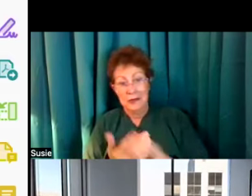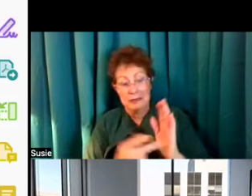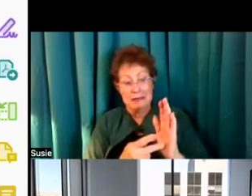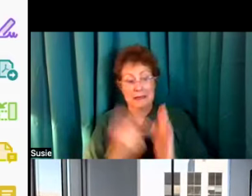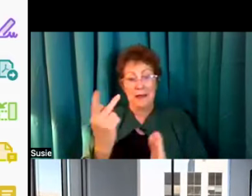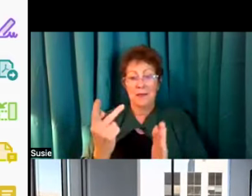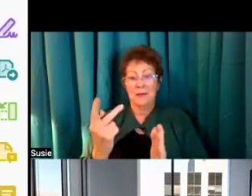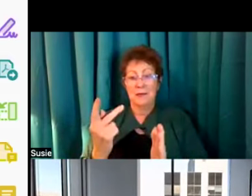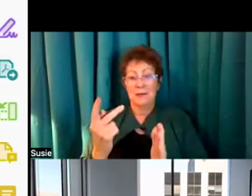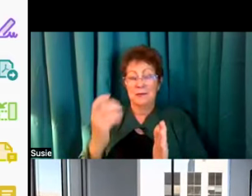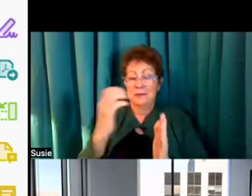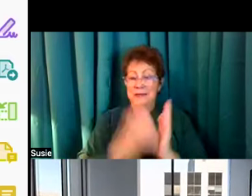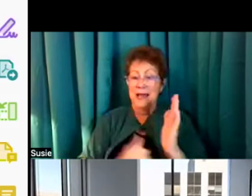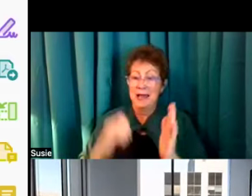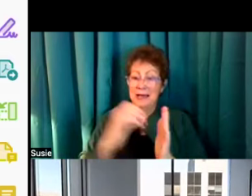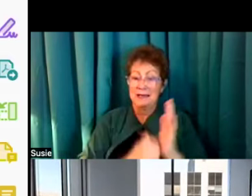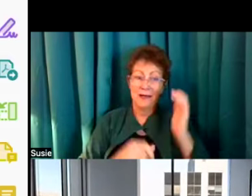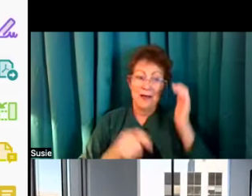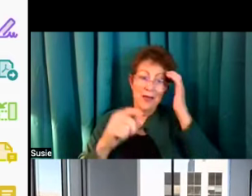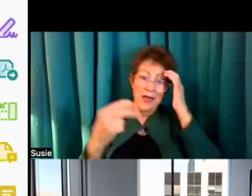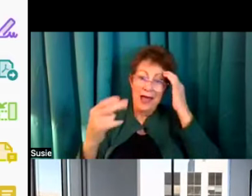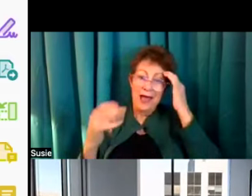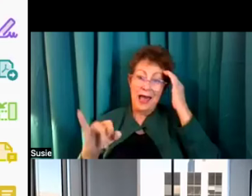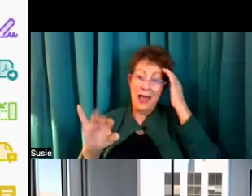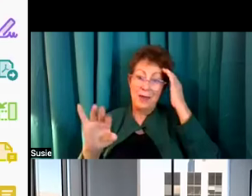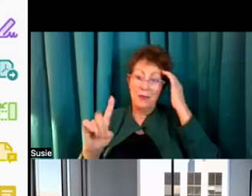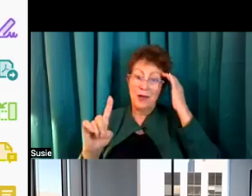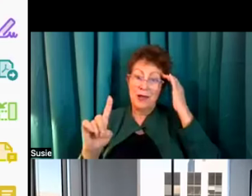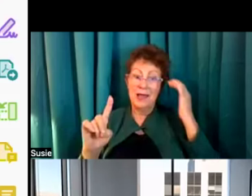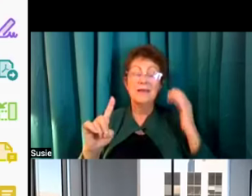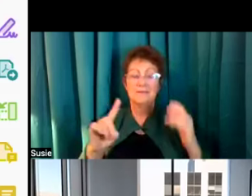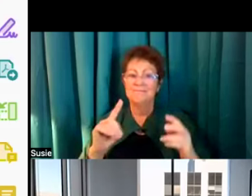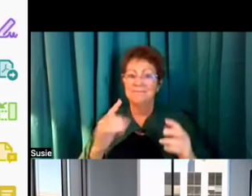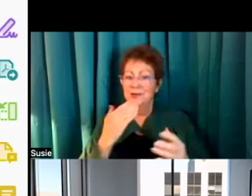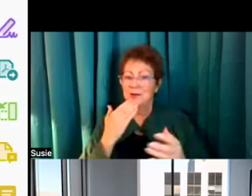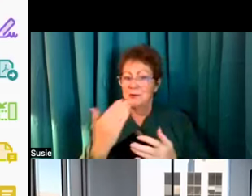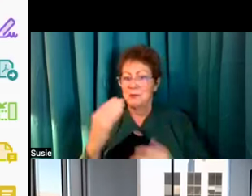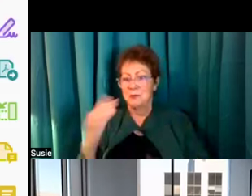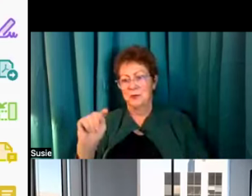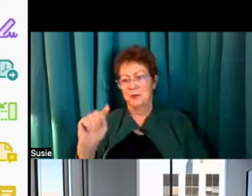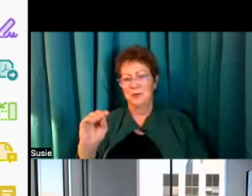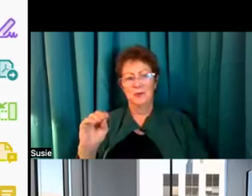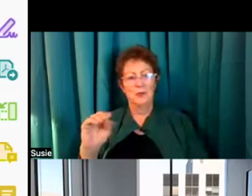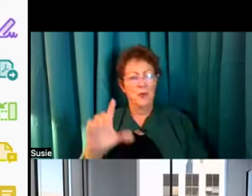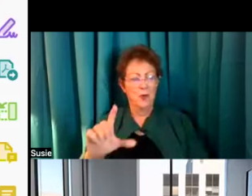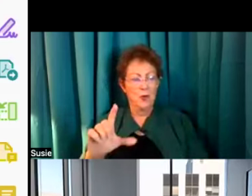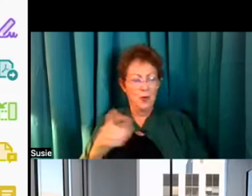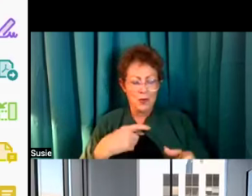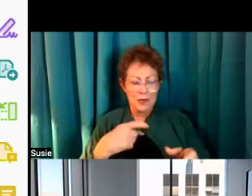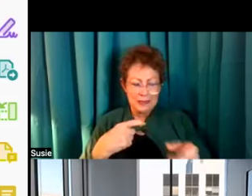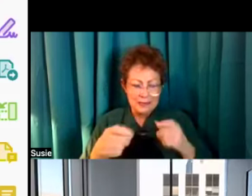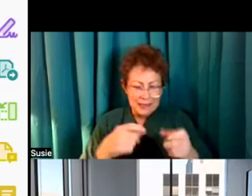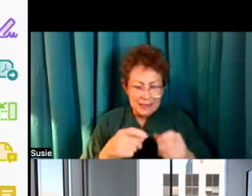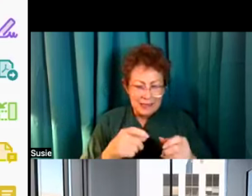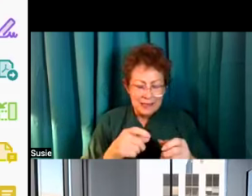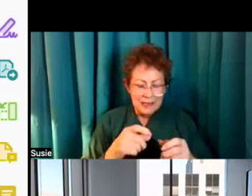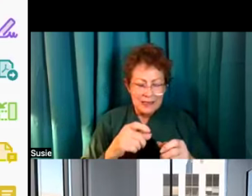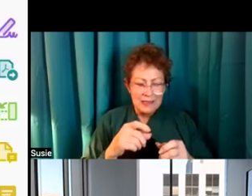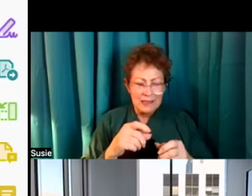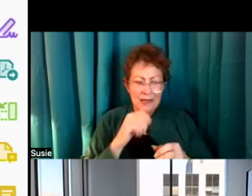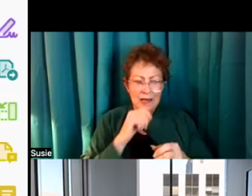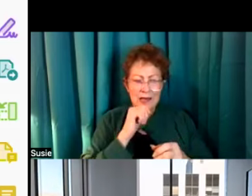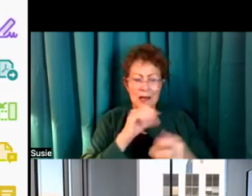taxation. In these hybrid structures, it can be a very effective tool when we are potentially dealing with unrelated business income